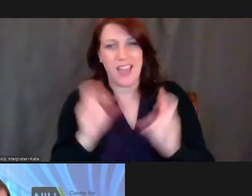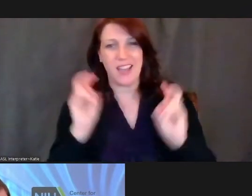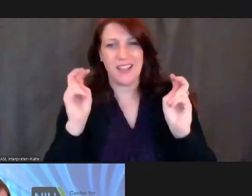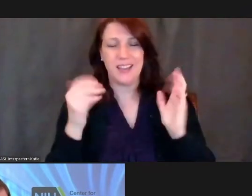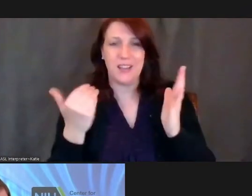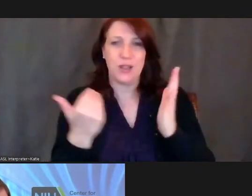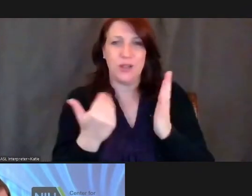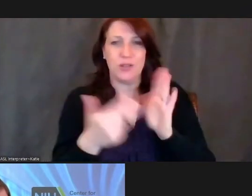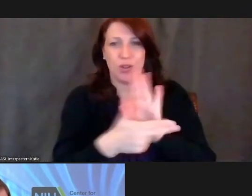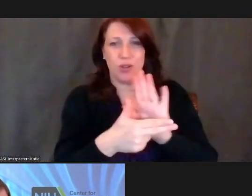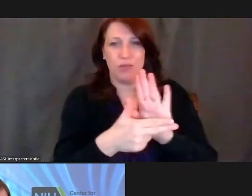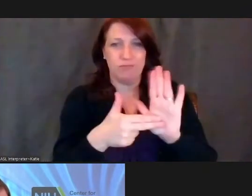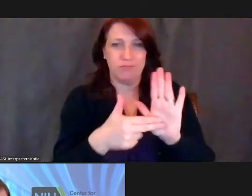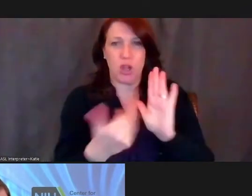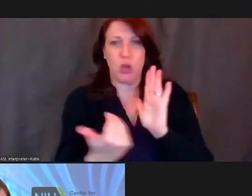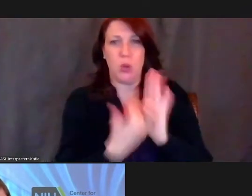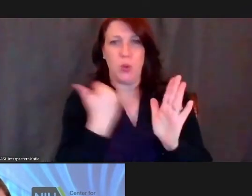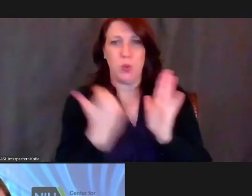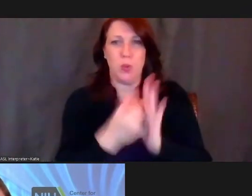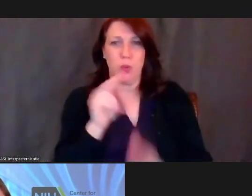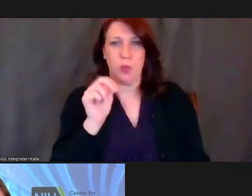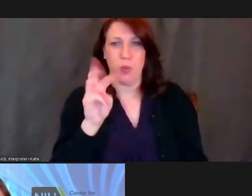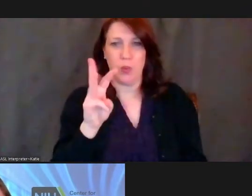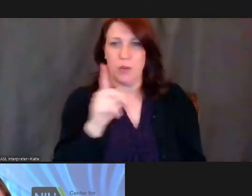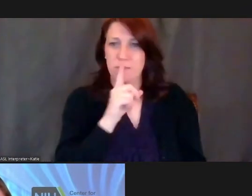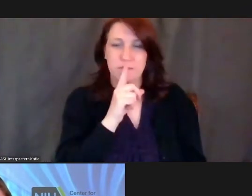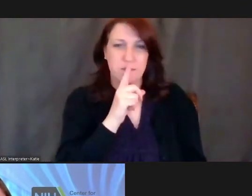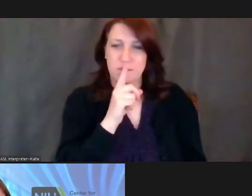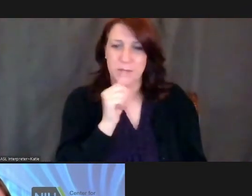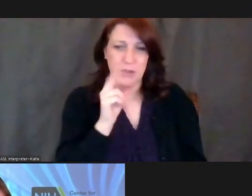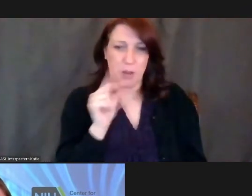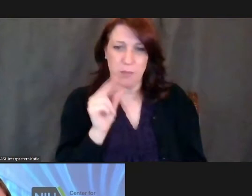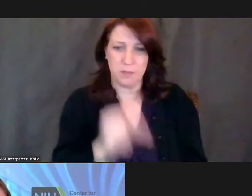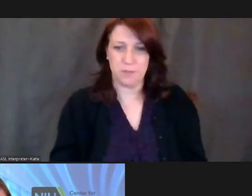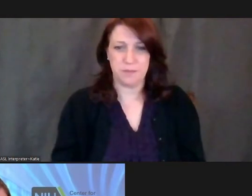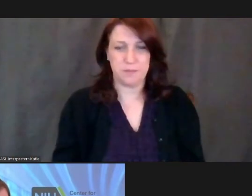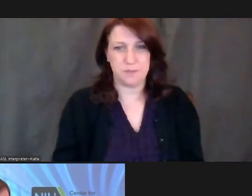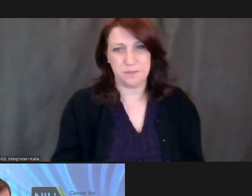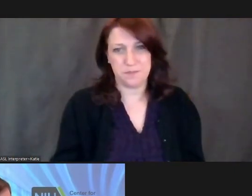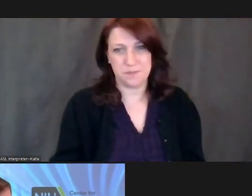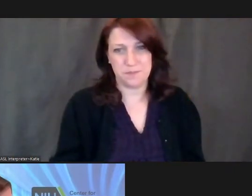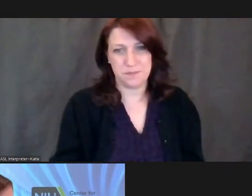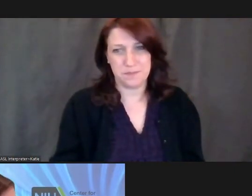investigator, early stage investigator mark because it is not an R01.